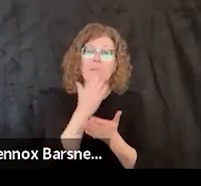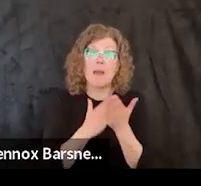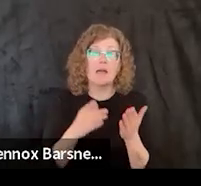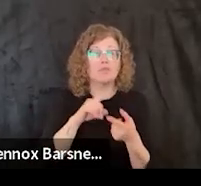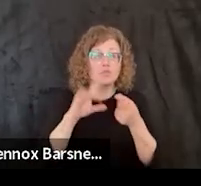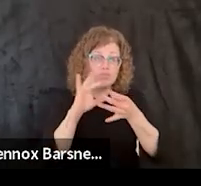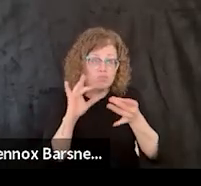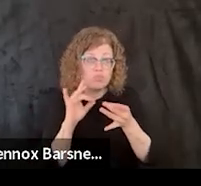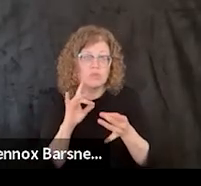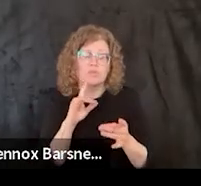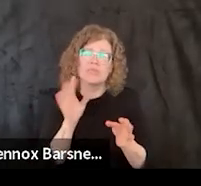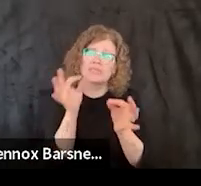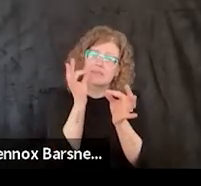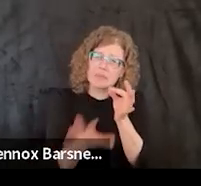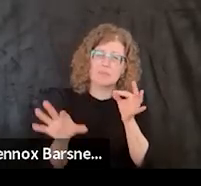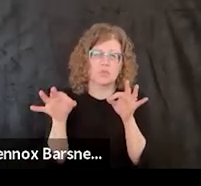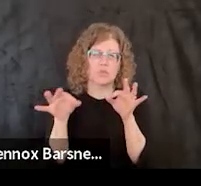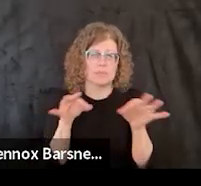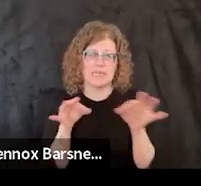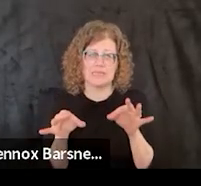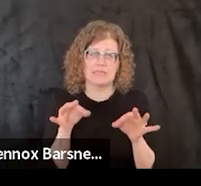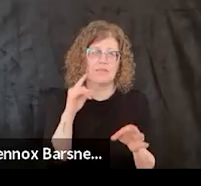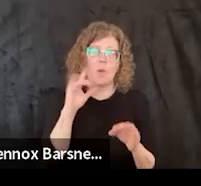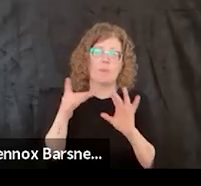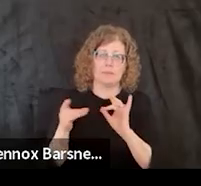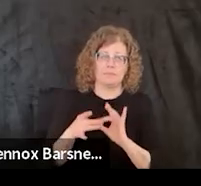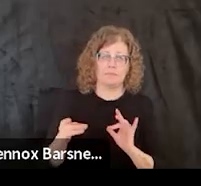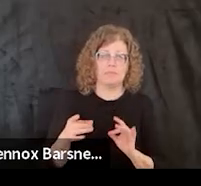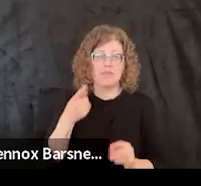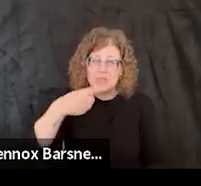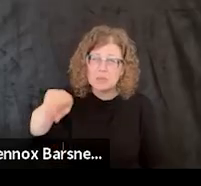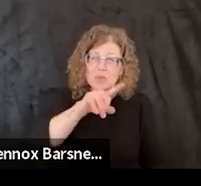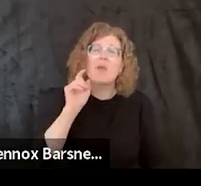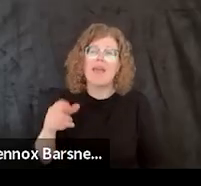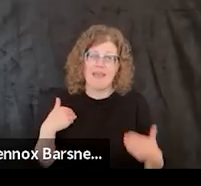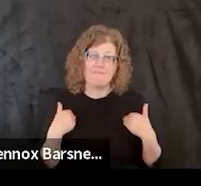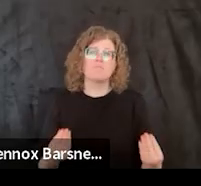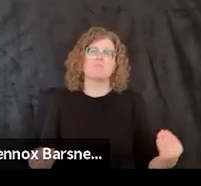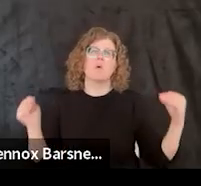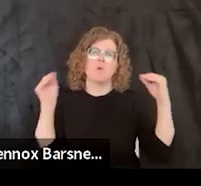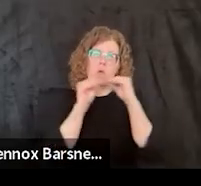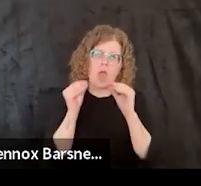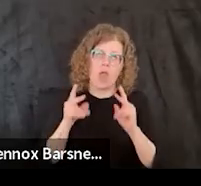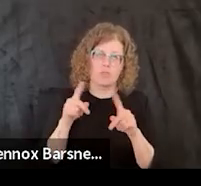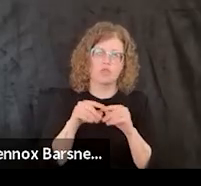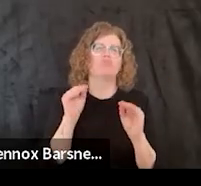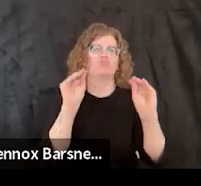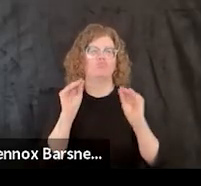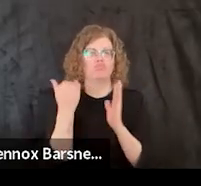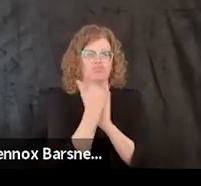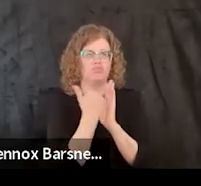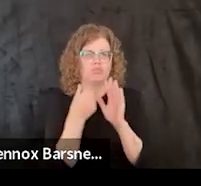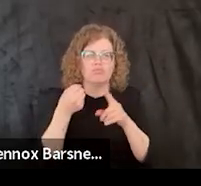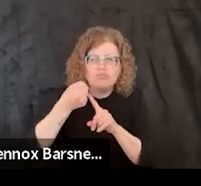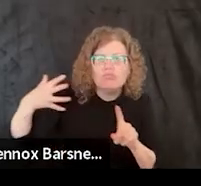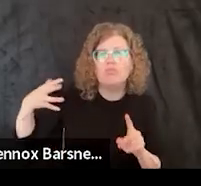description of the project details, but keep in mind you'll have a chance to dig deeper into who, how, and why in other sections